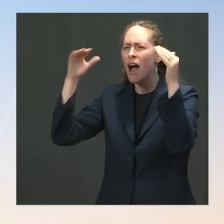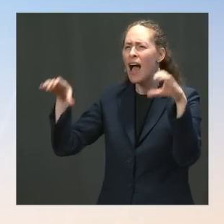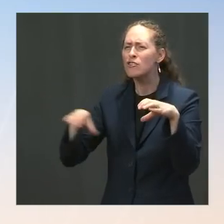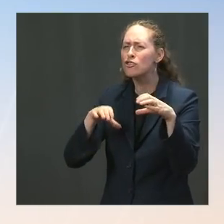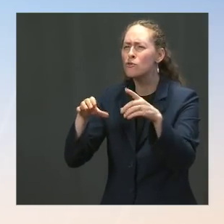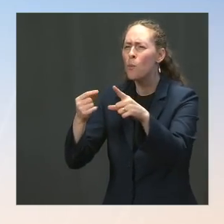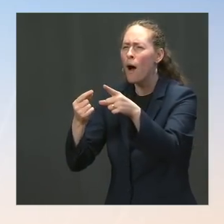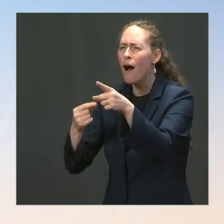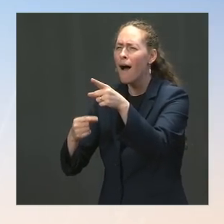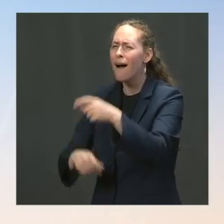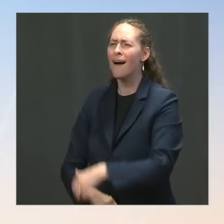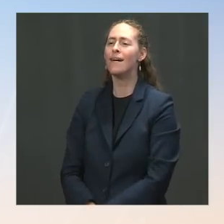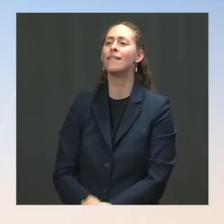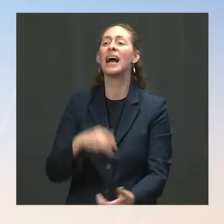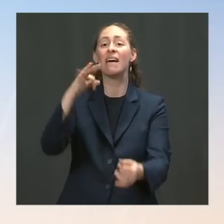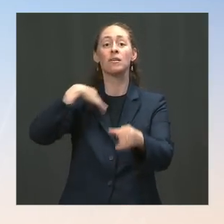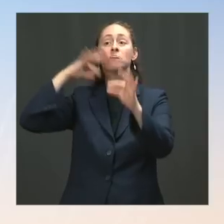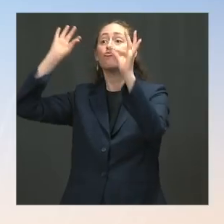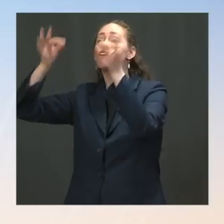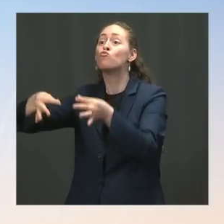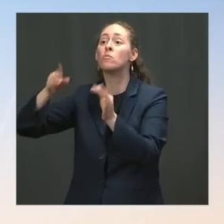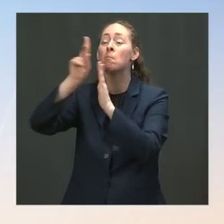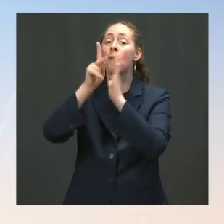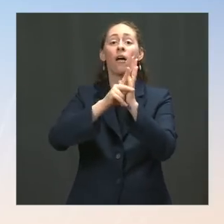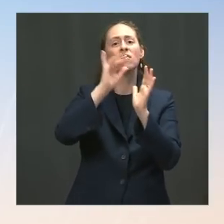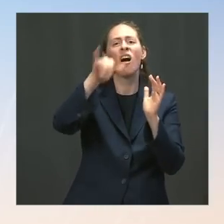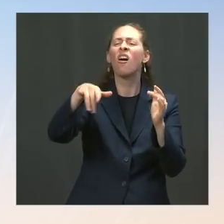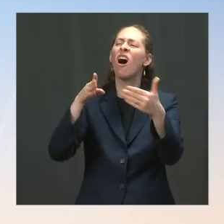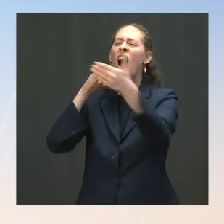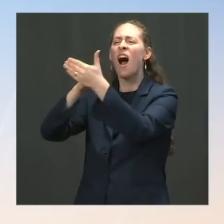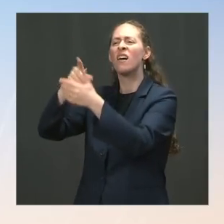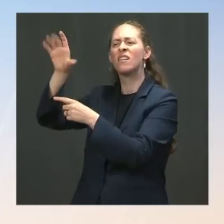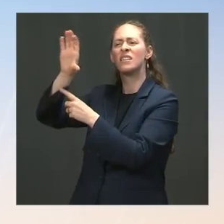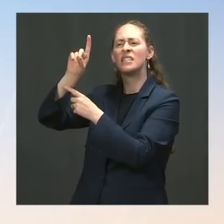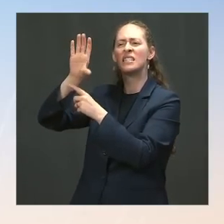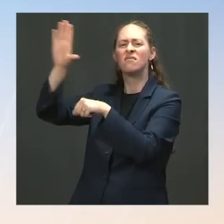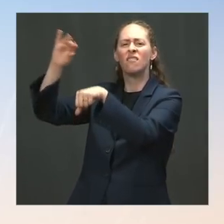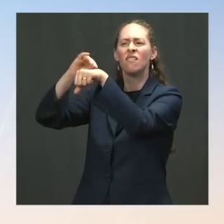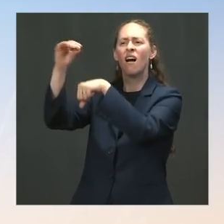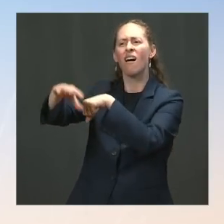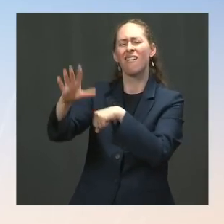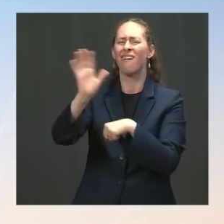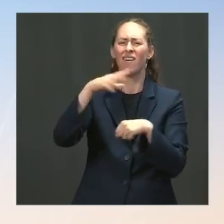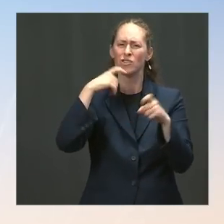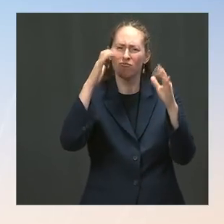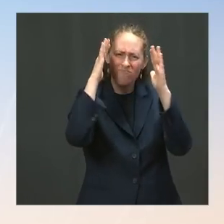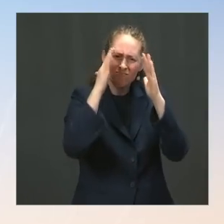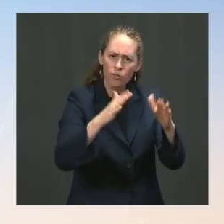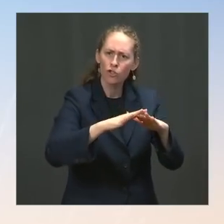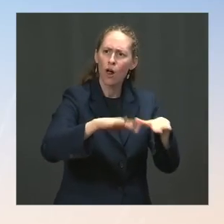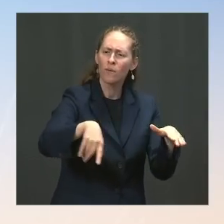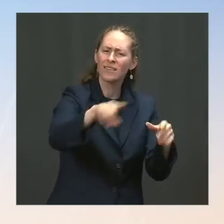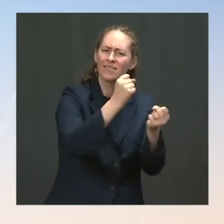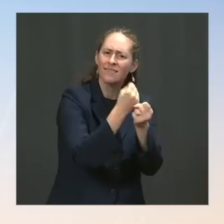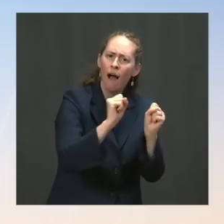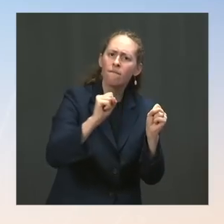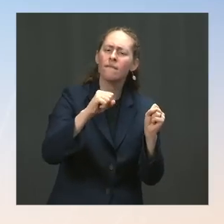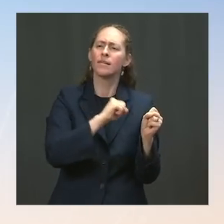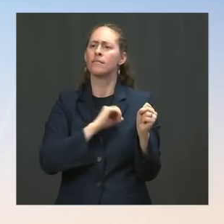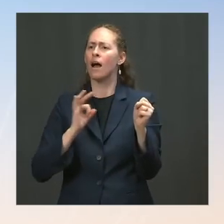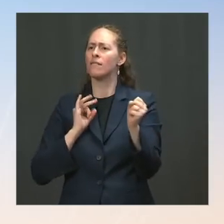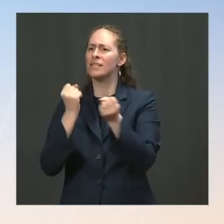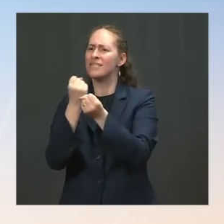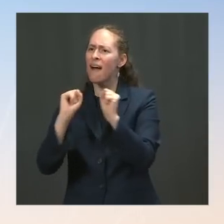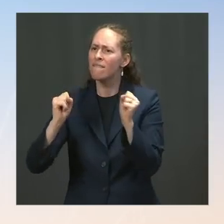are, you know, at the end of the day, we want to make sure the students are safe. We want to make sure the staff is safe. We know how to do that. So let's not get in the way of school